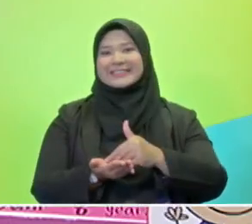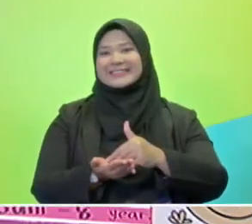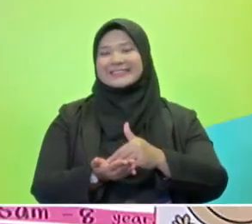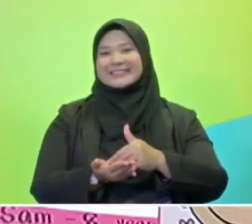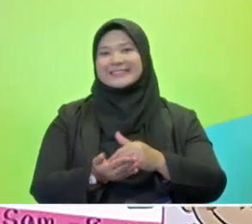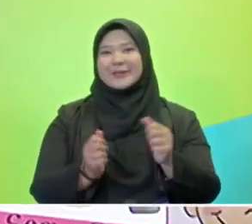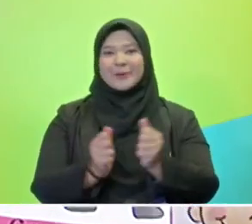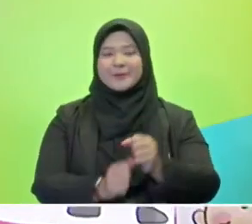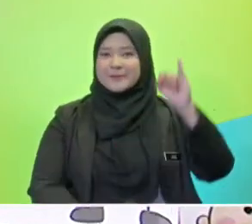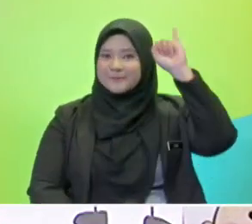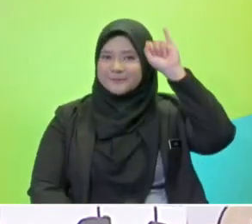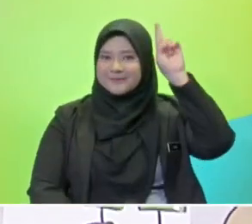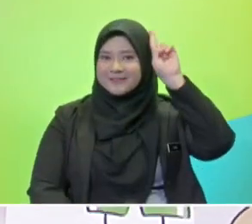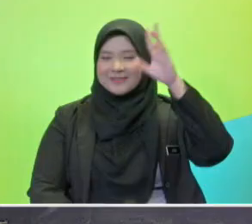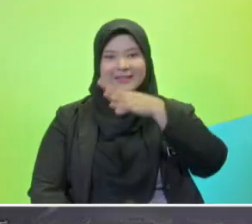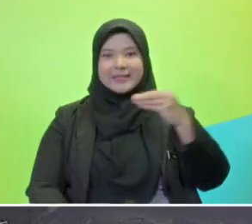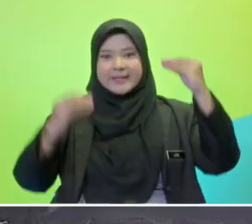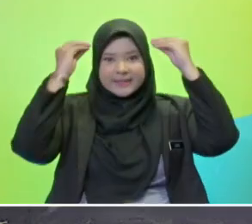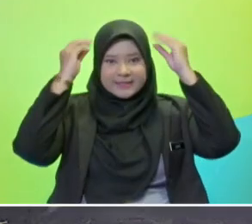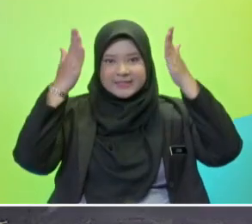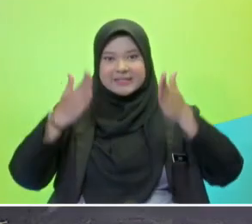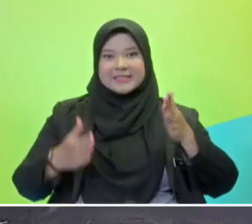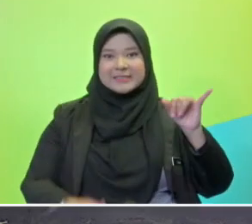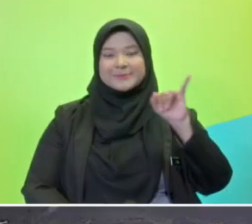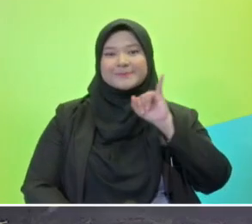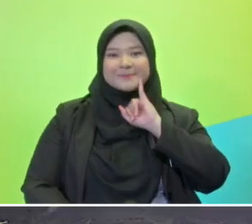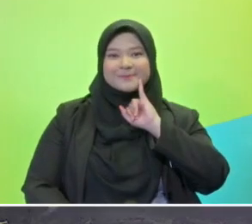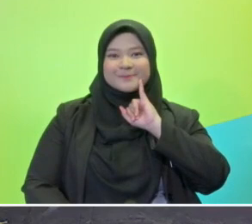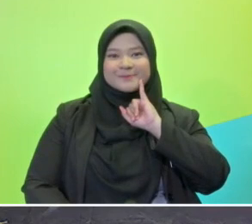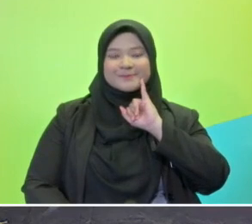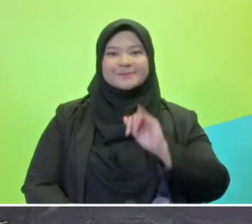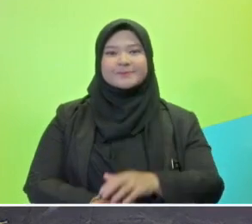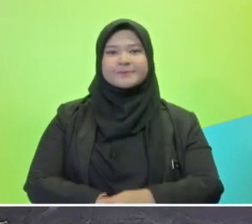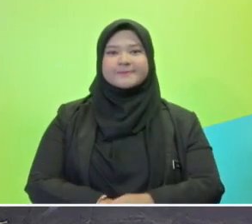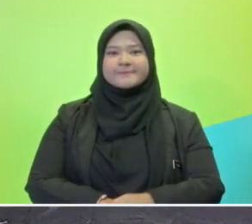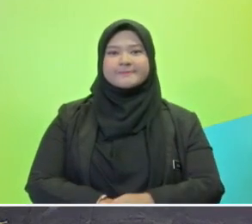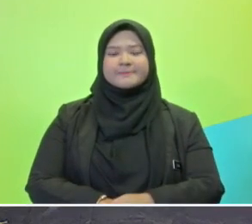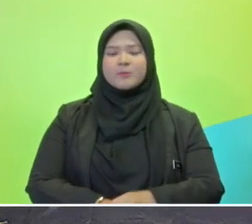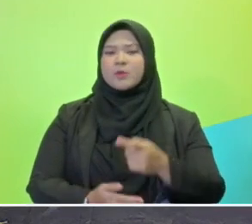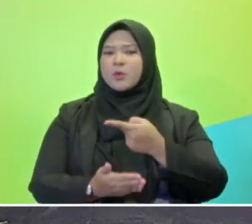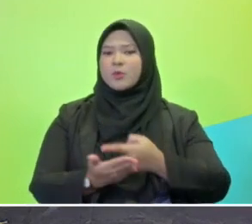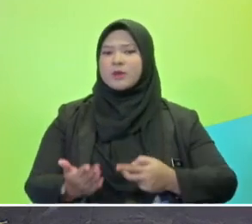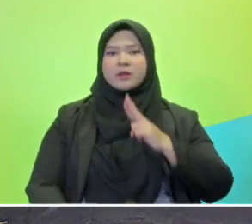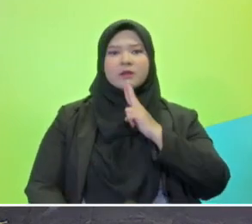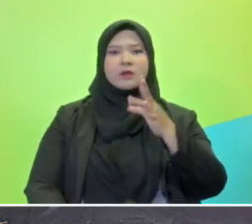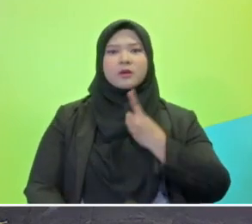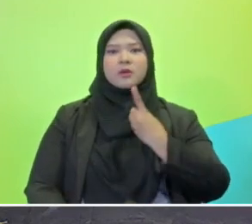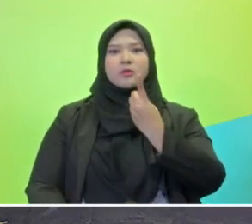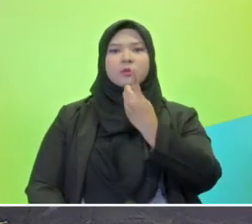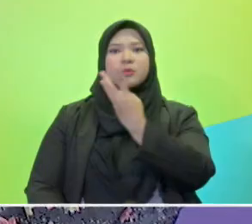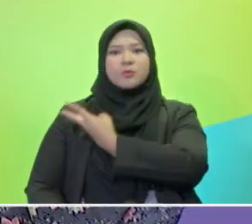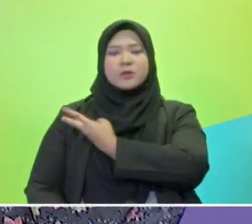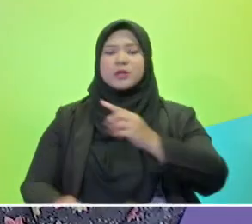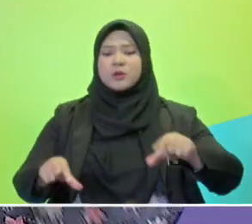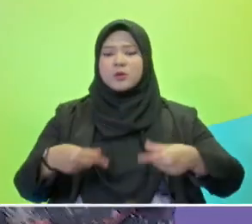Azrina here. Konnichiwa. Konnichiwa, also known as Teacher Ina. Teacher, for this segment, what are we going to do first? All right. First, we're going